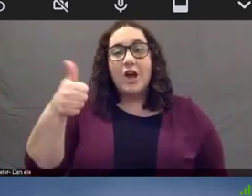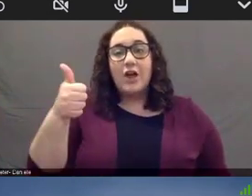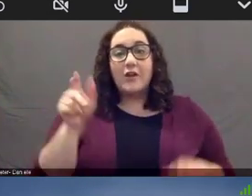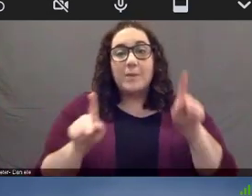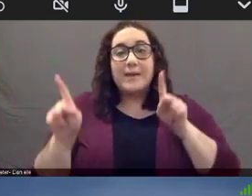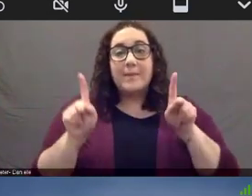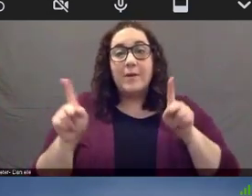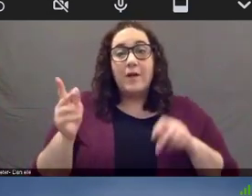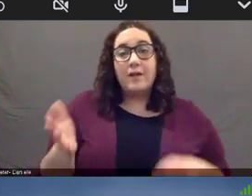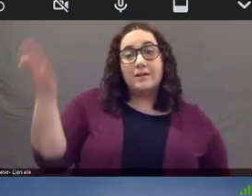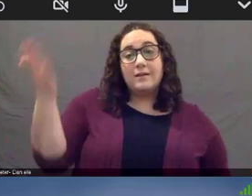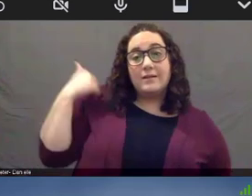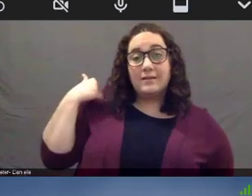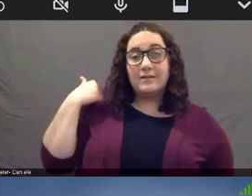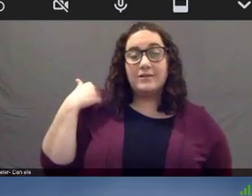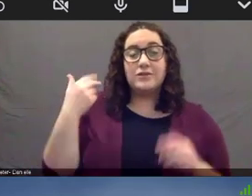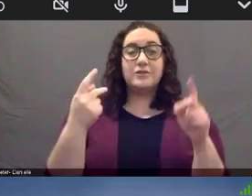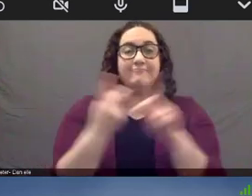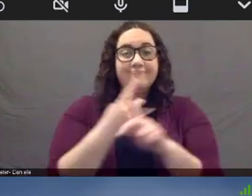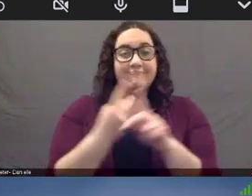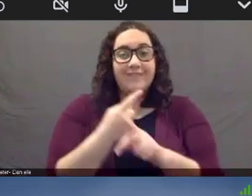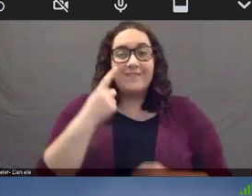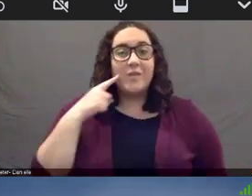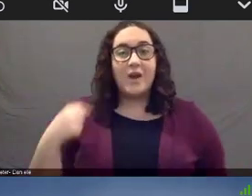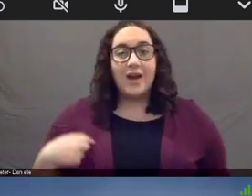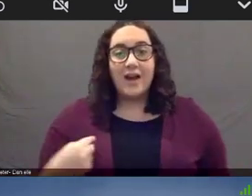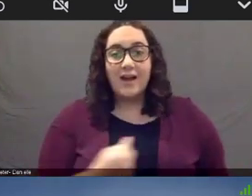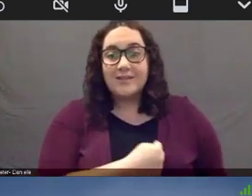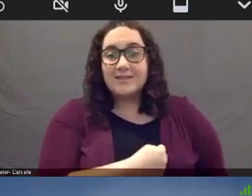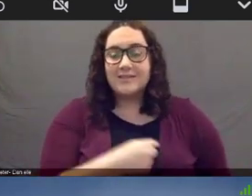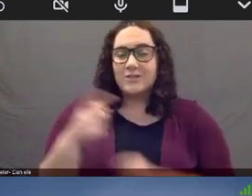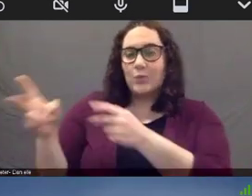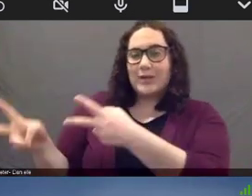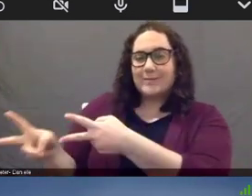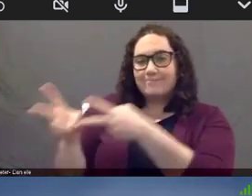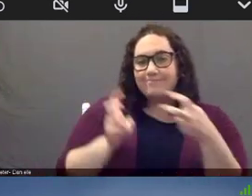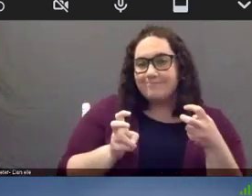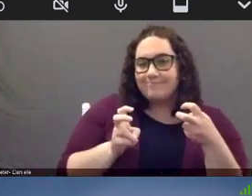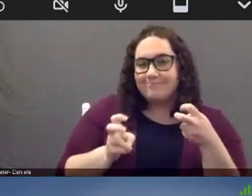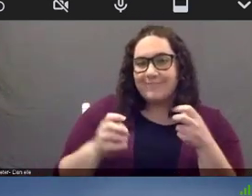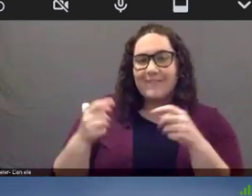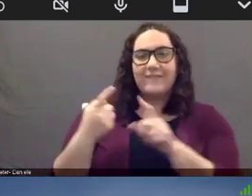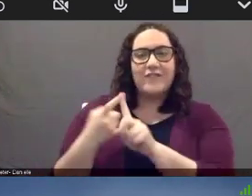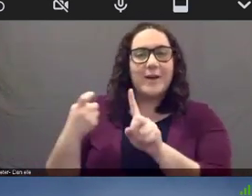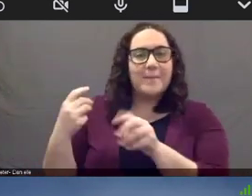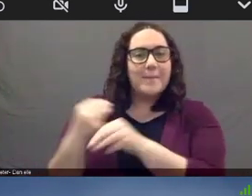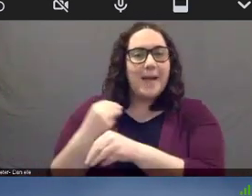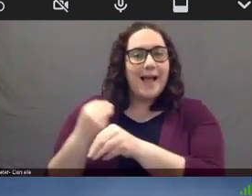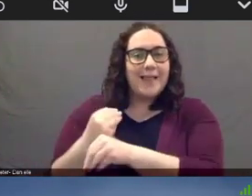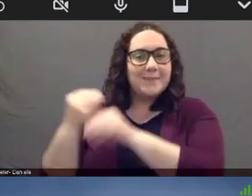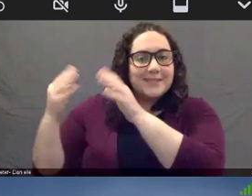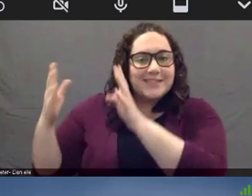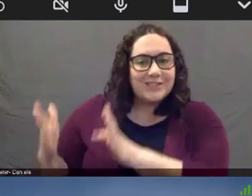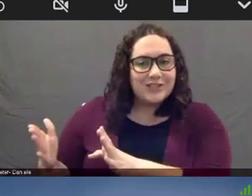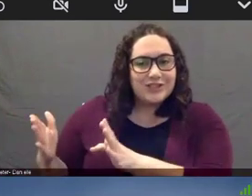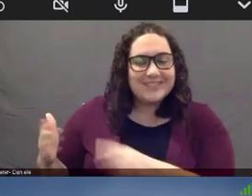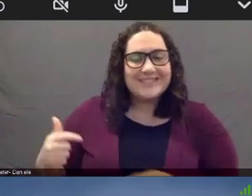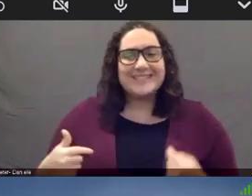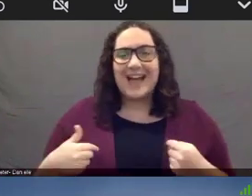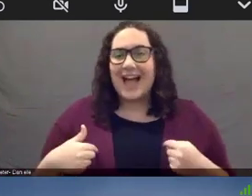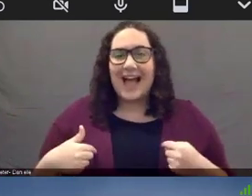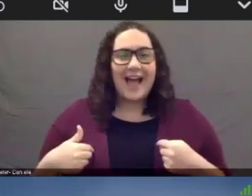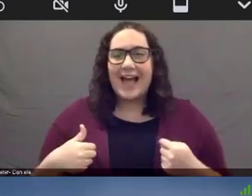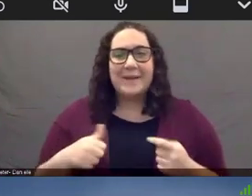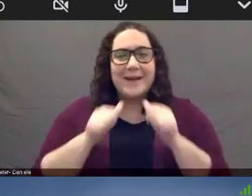up our math to look like a problem someone else has already solved, then I don't have to solve it. I just look on the equation